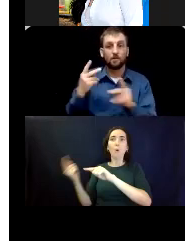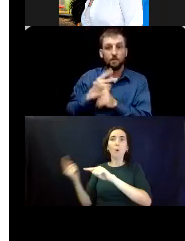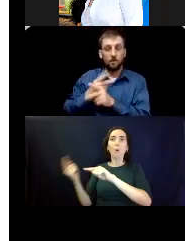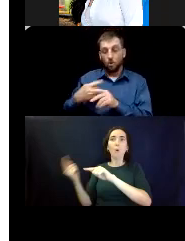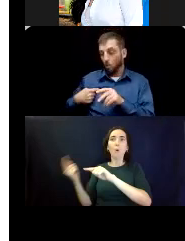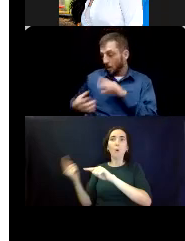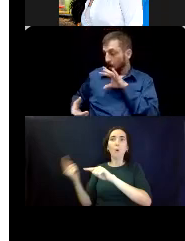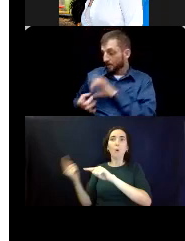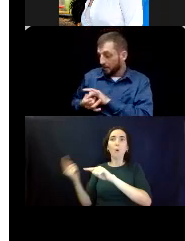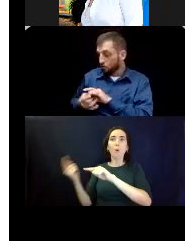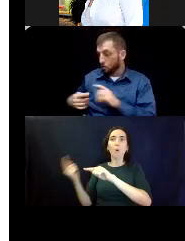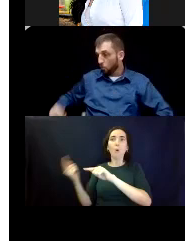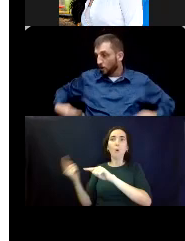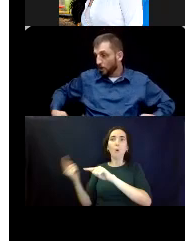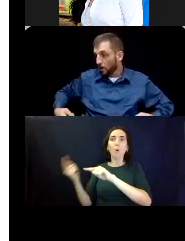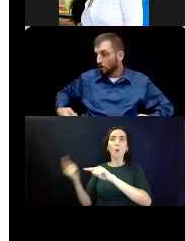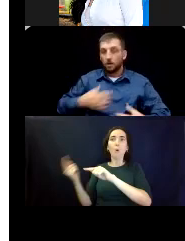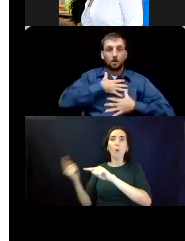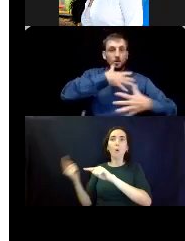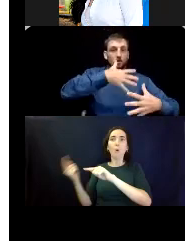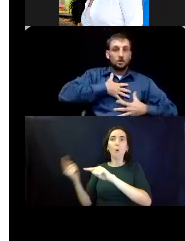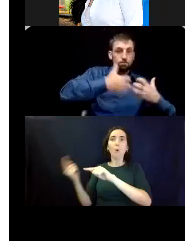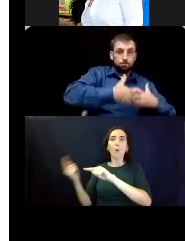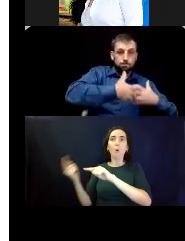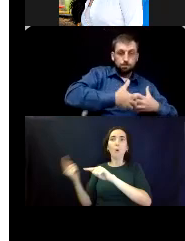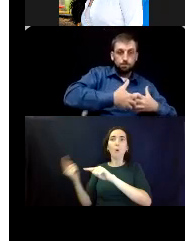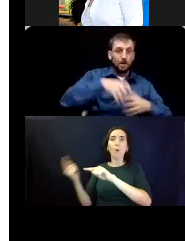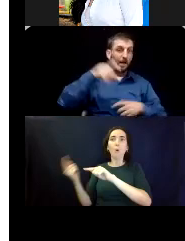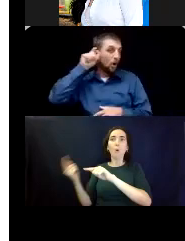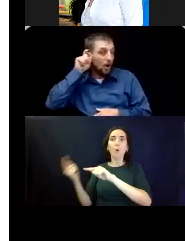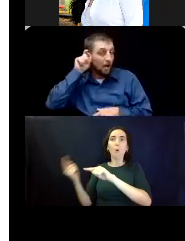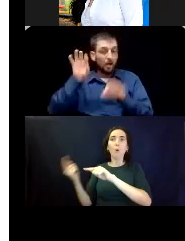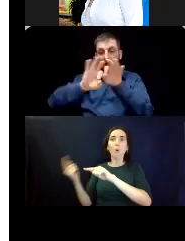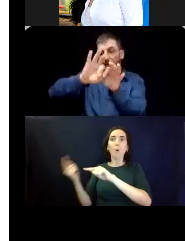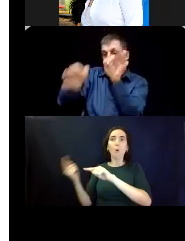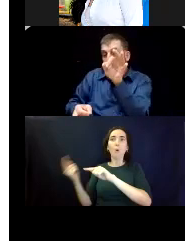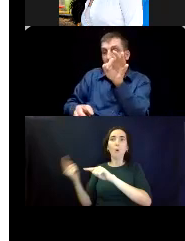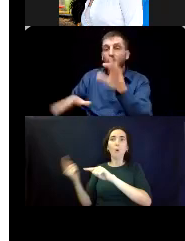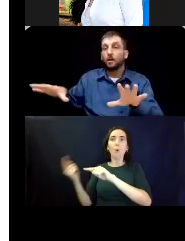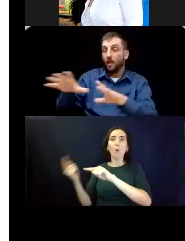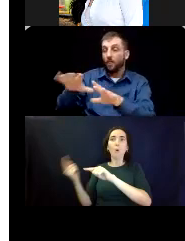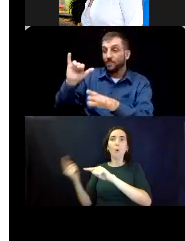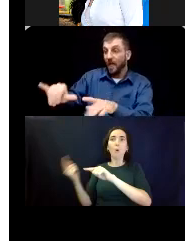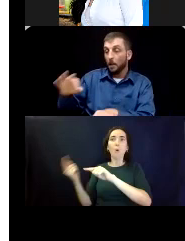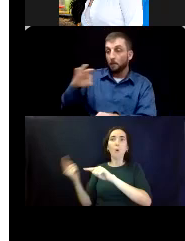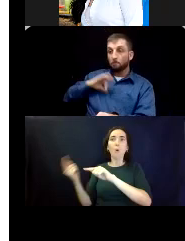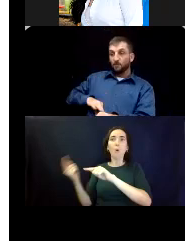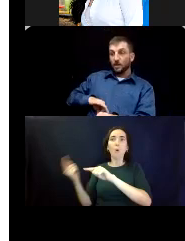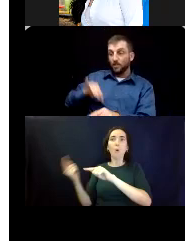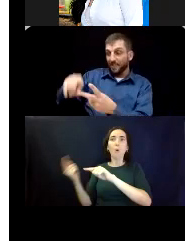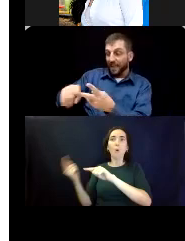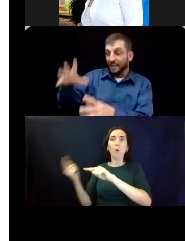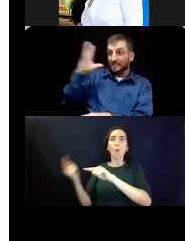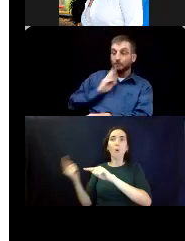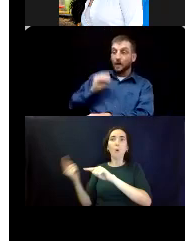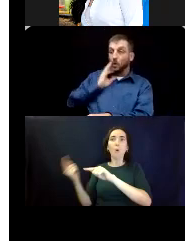our canes, our hearing aids, etc. And to receive the benefit of our knowledge and experience,